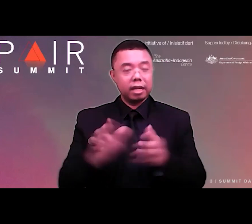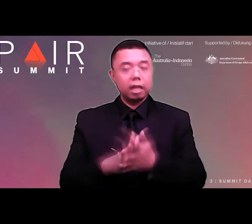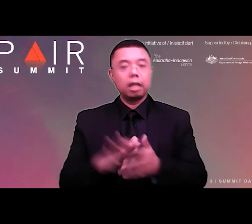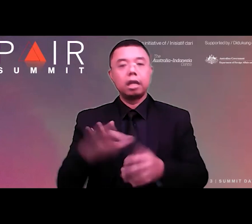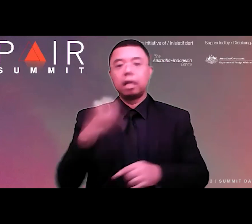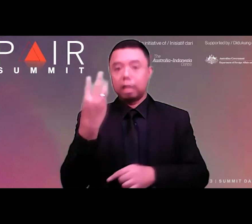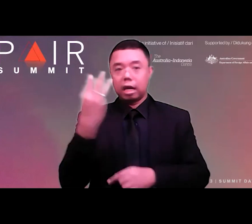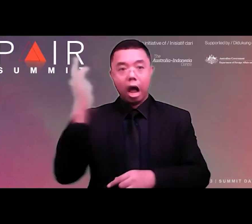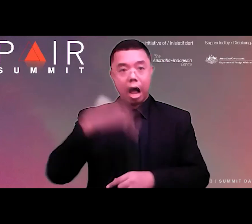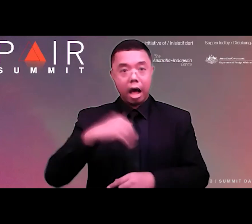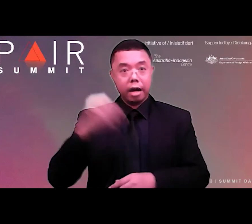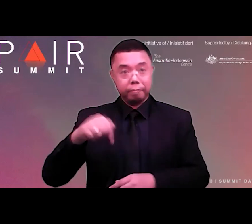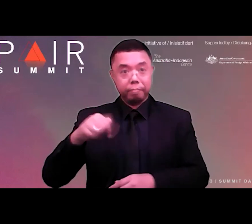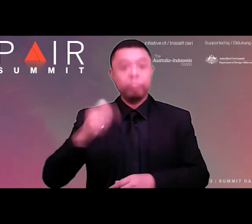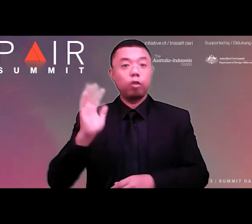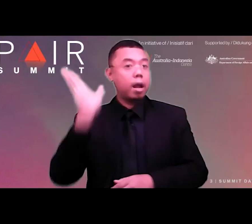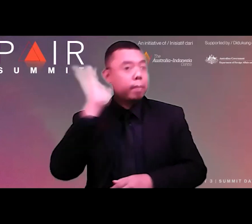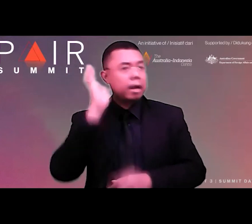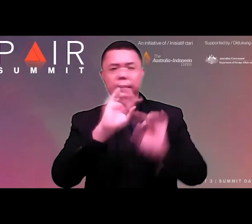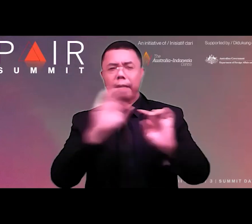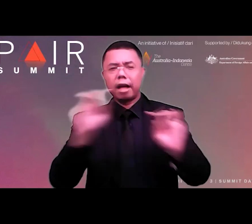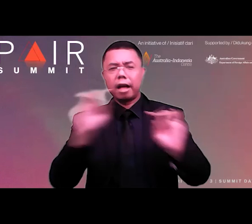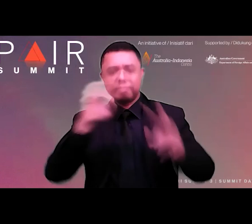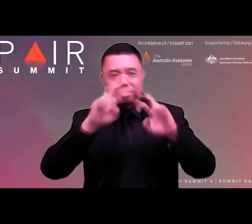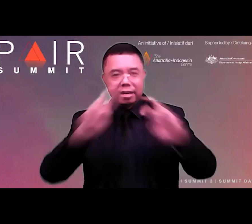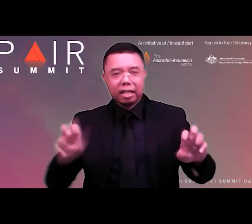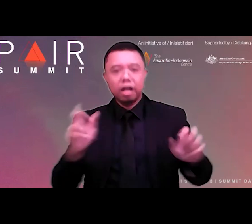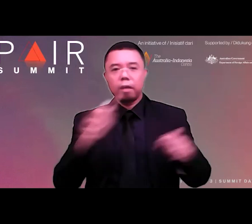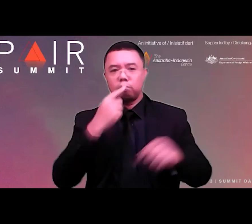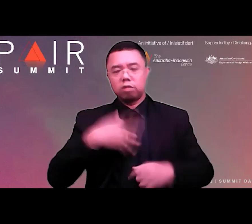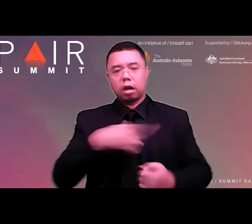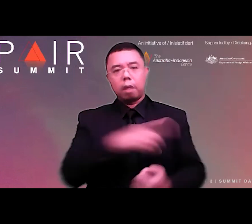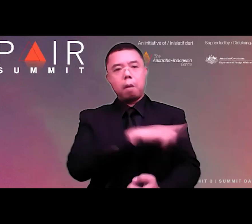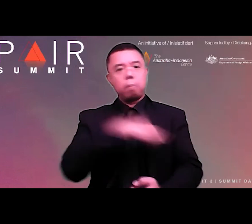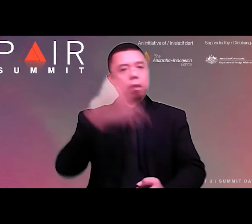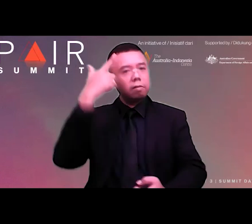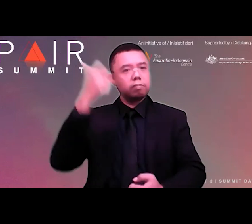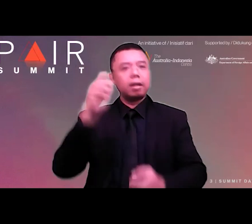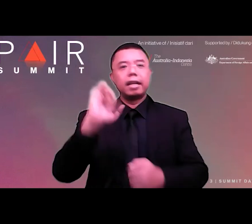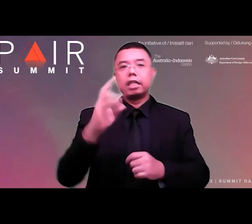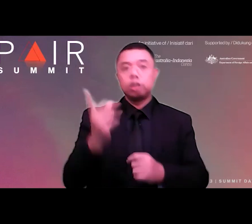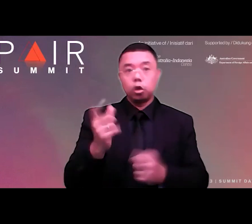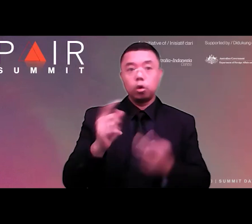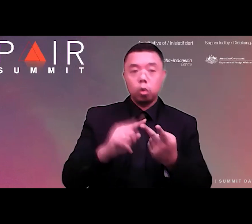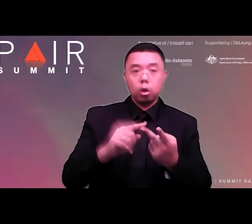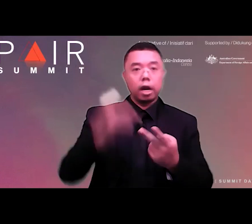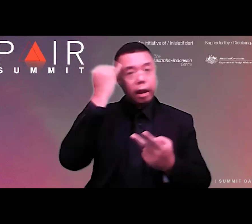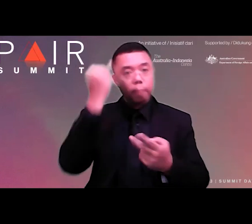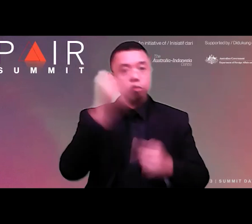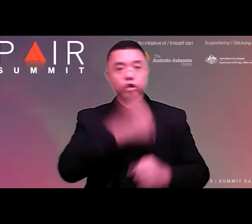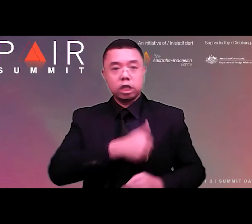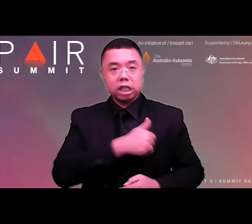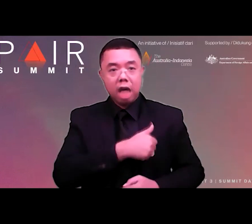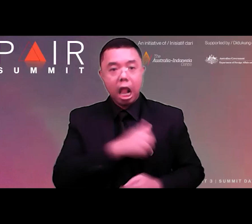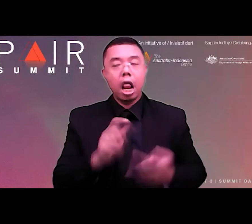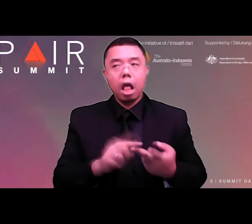many talented researchers, from engineers to social scientists to public health experts, alongside leaders in industry, public policy,